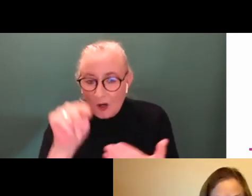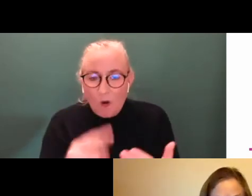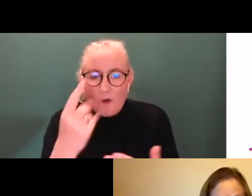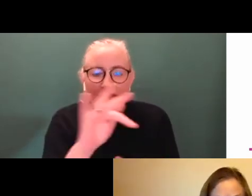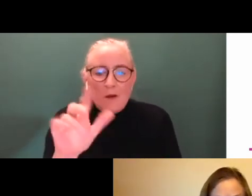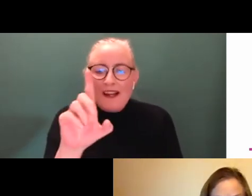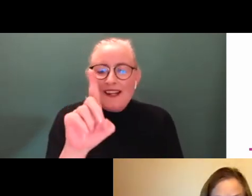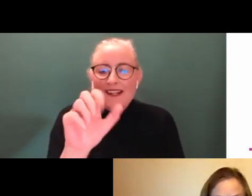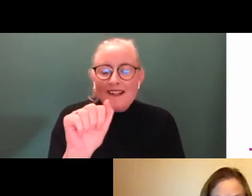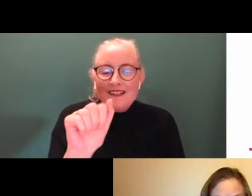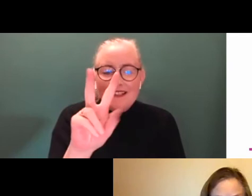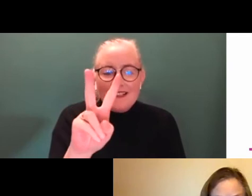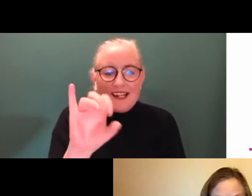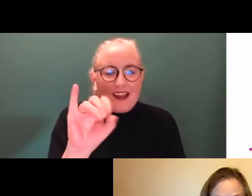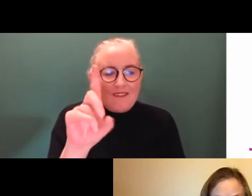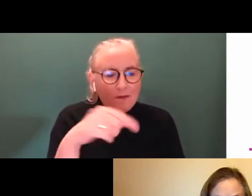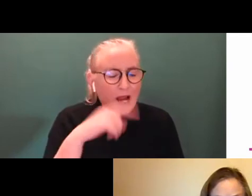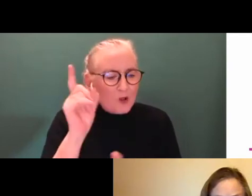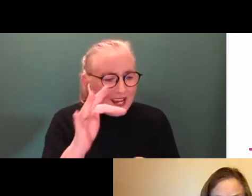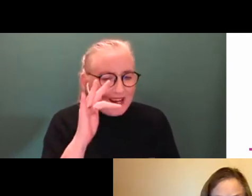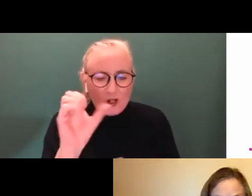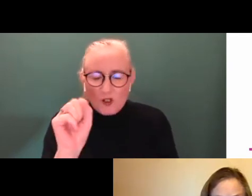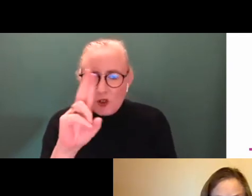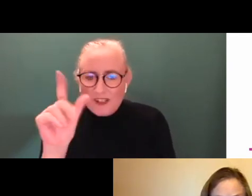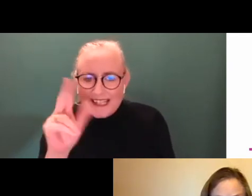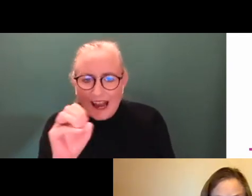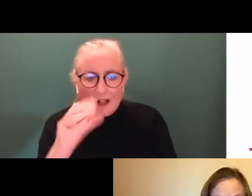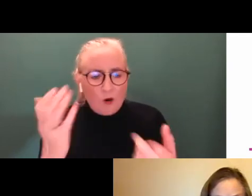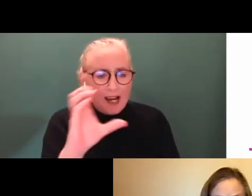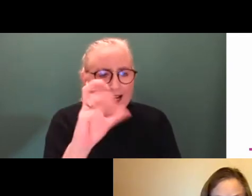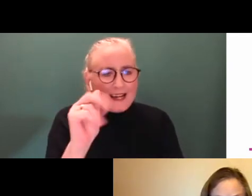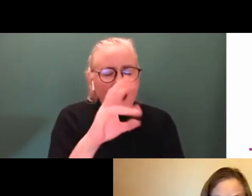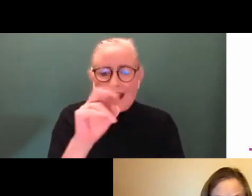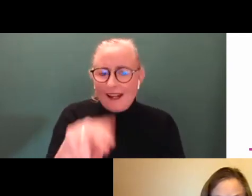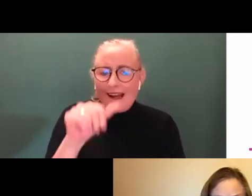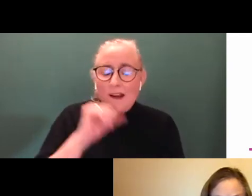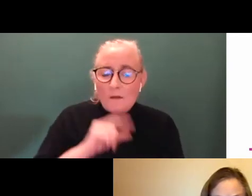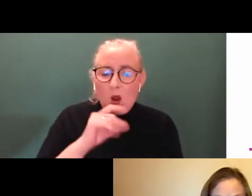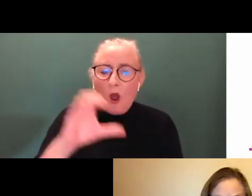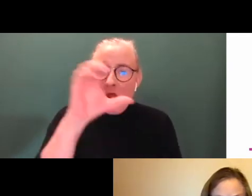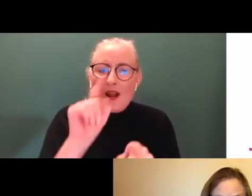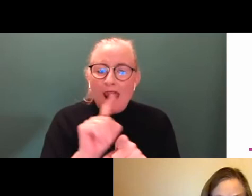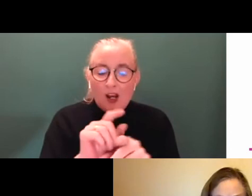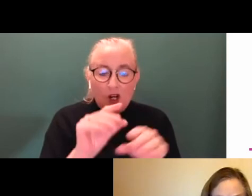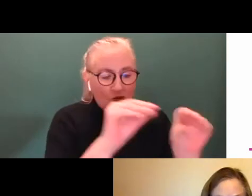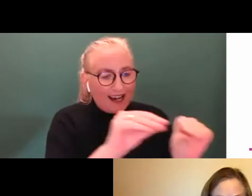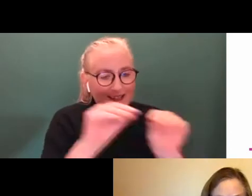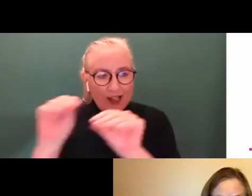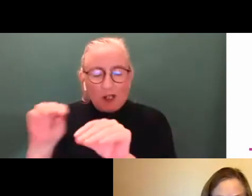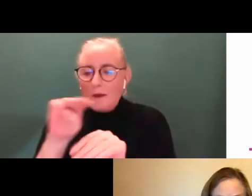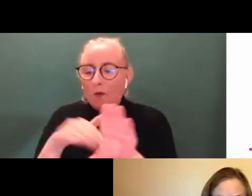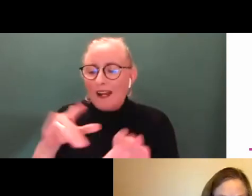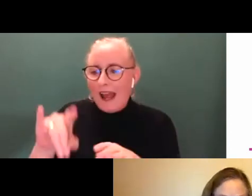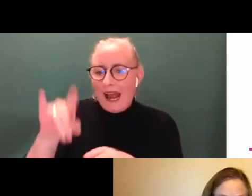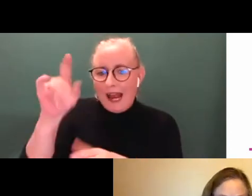David Gervin, and I'm not sure, maybe Suzanne or Caroline could answer this. It would appear that transitioning people with high support